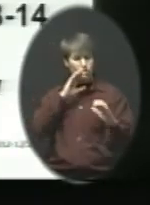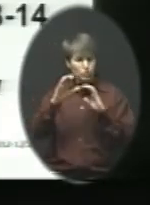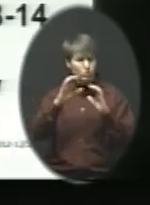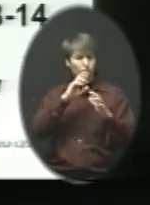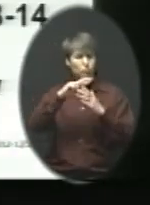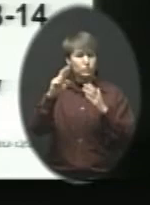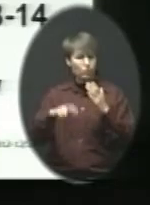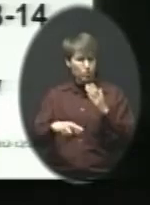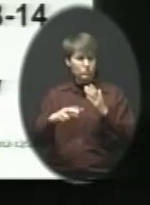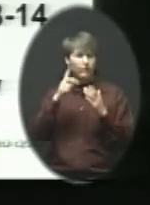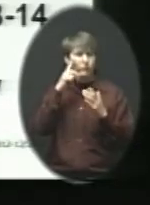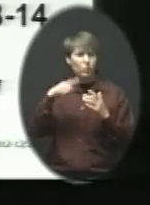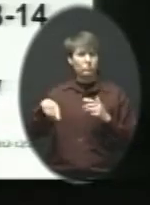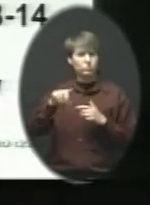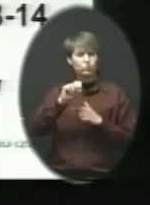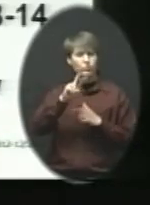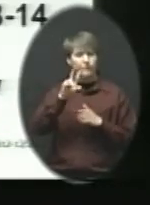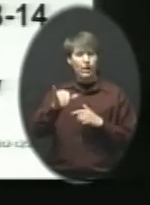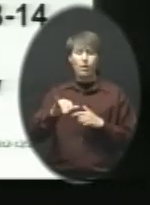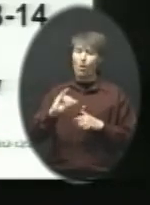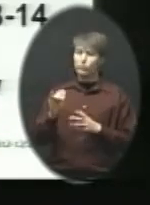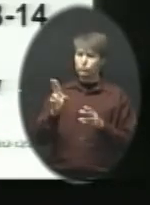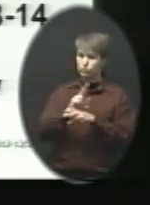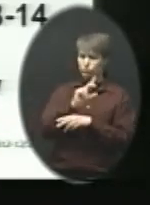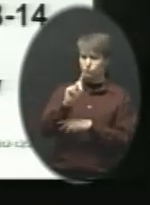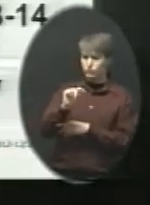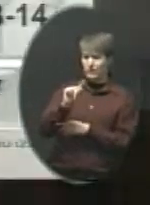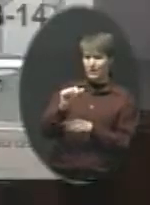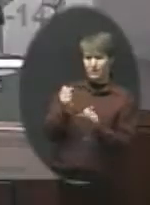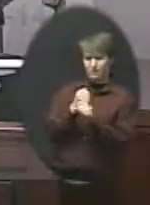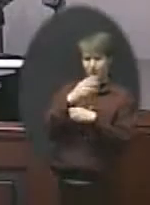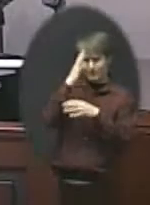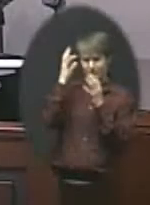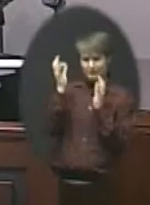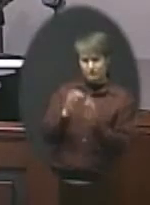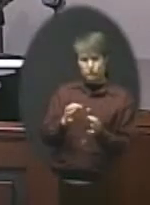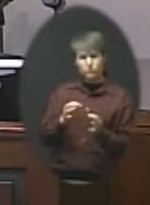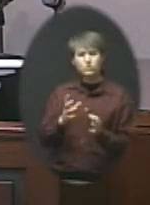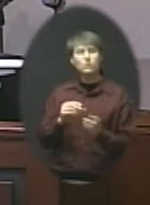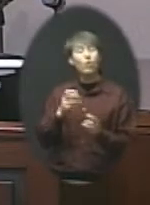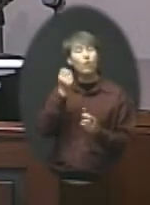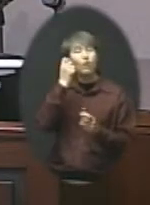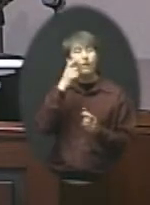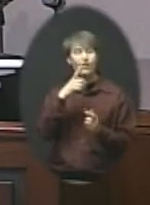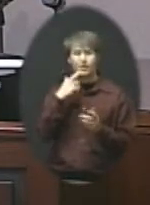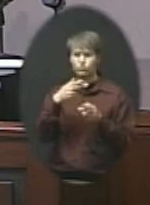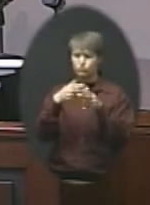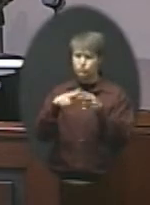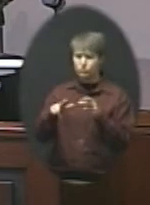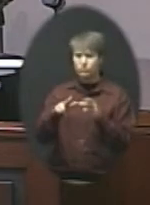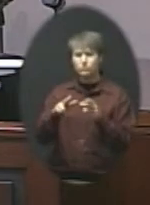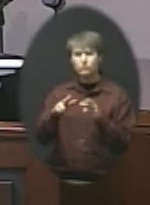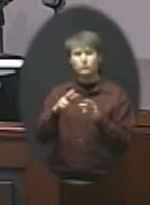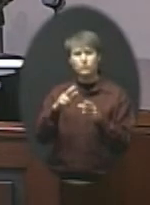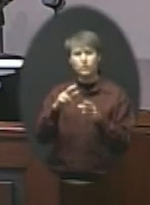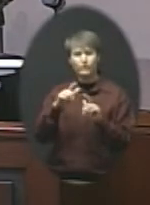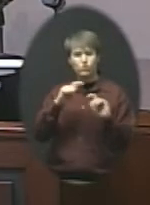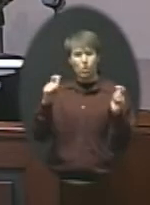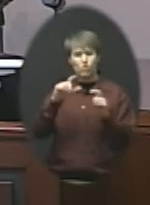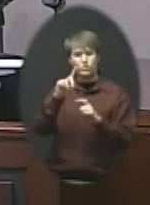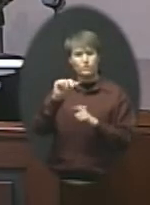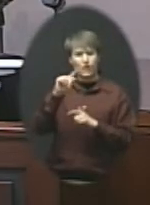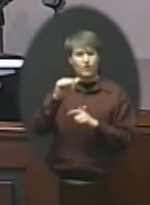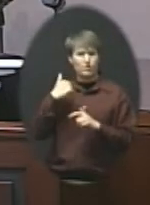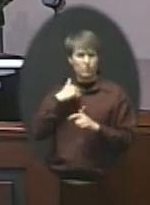these surveys and also using the data to make decisions. So that gives you just a glimpse of the large data that we look